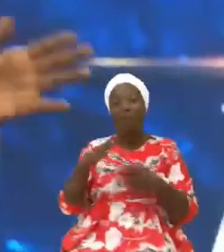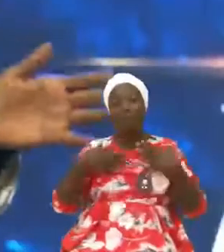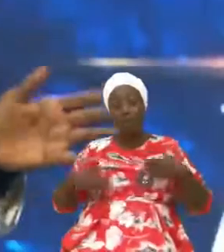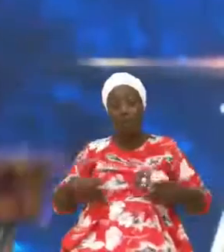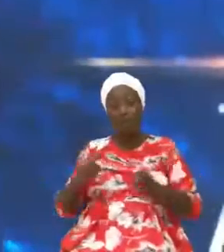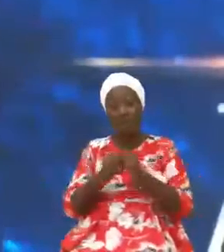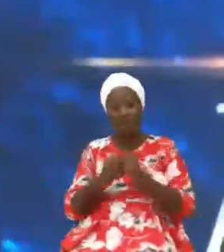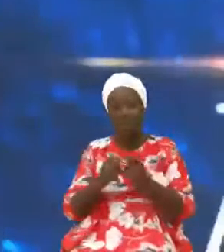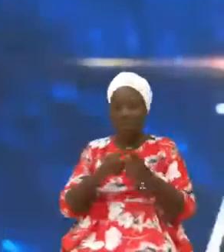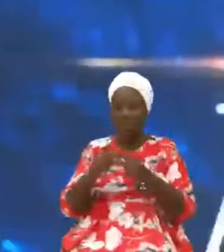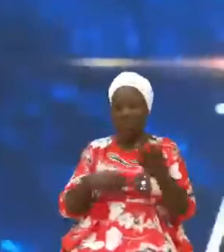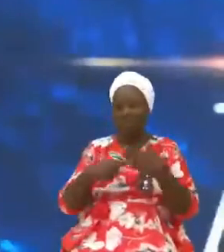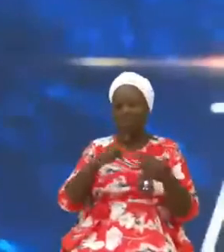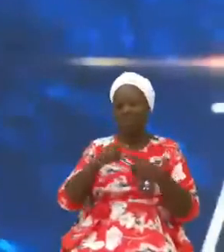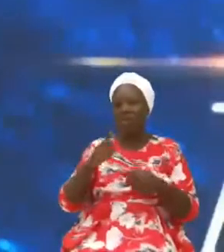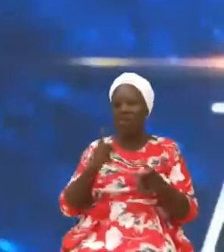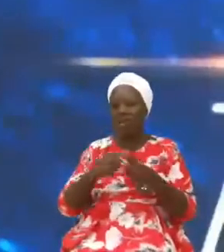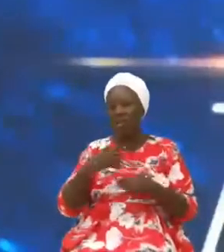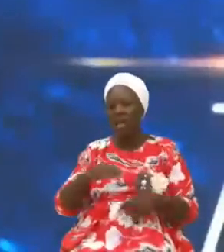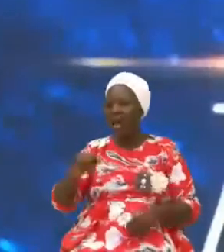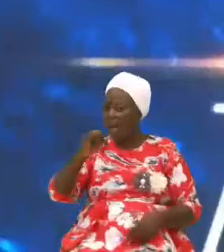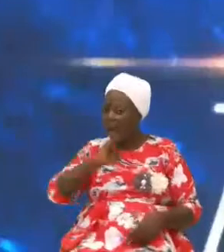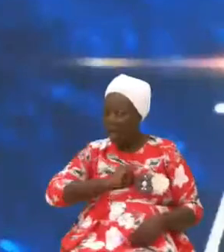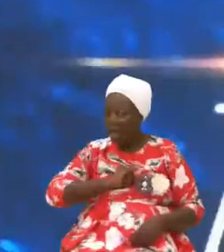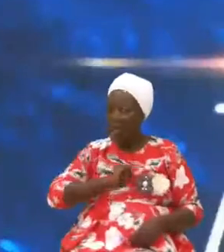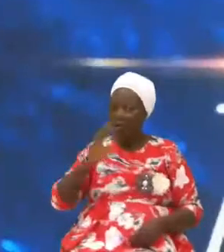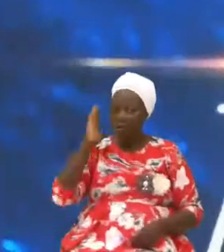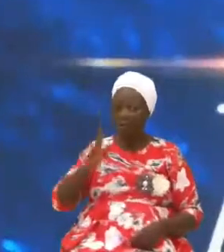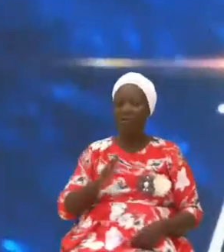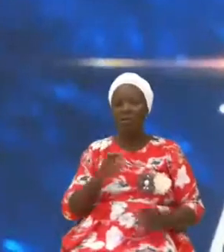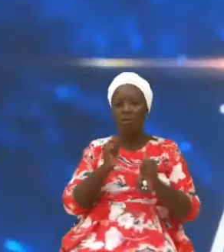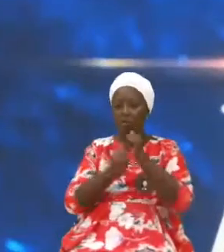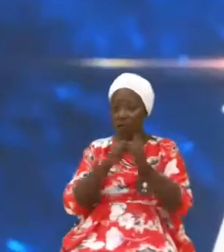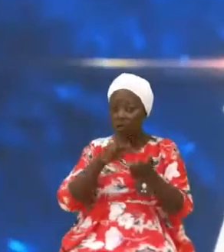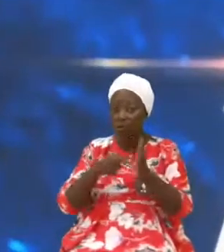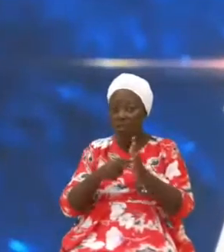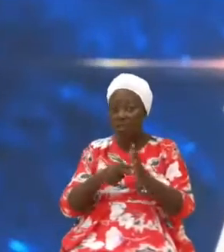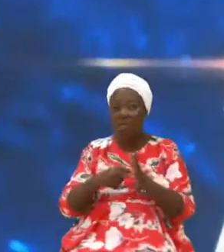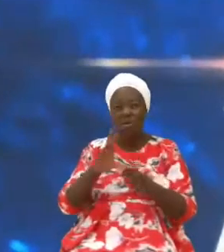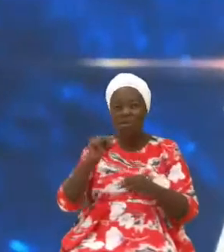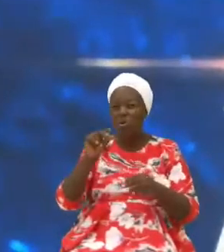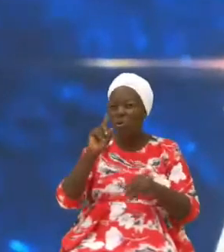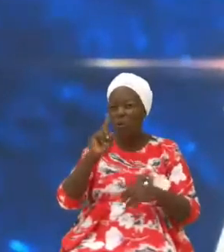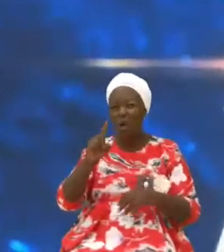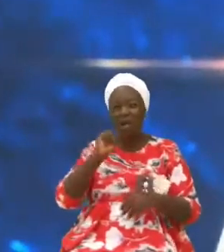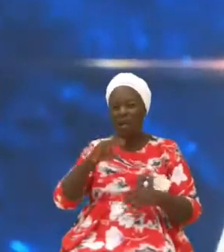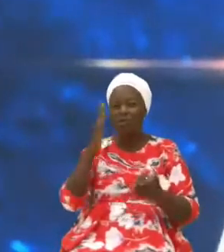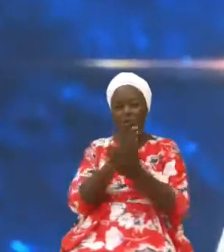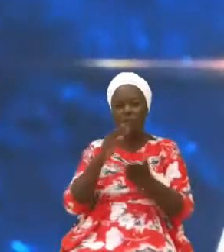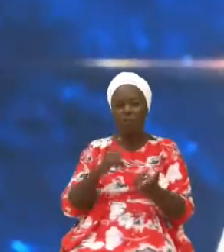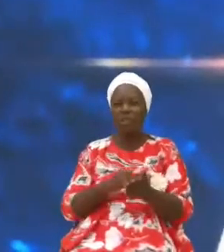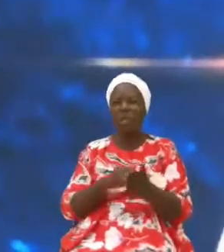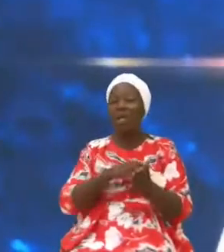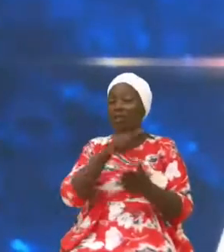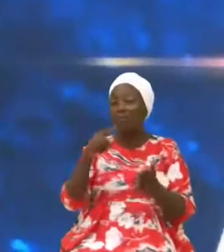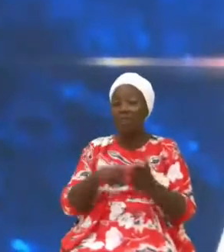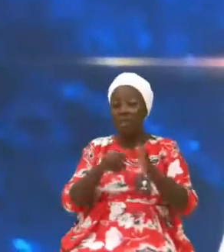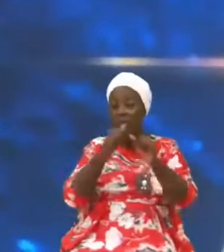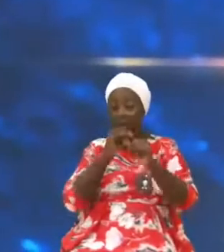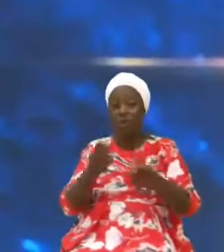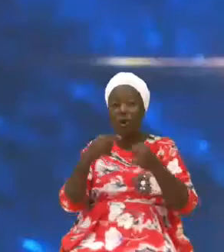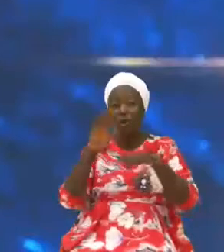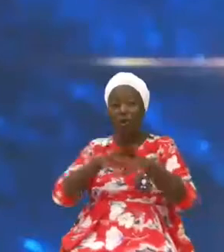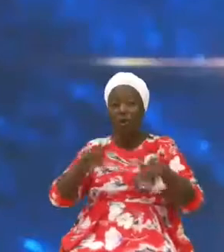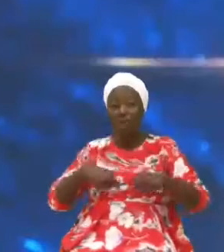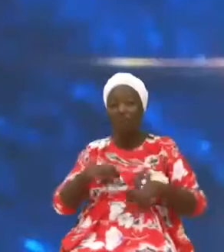will restore everything unto you. And he said, I will. He said, this one is unstoppable. This blessing